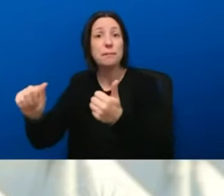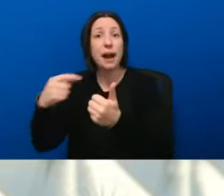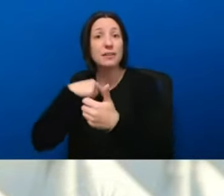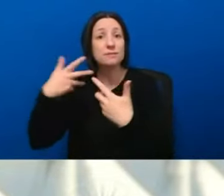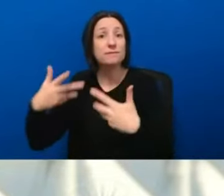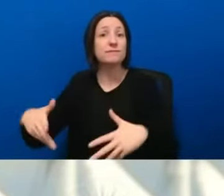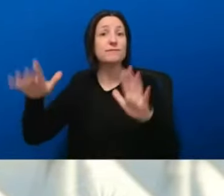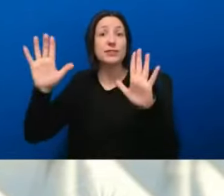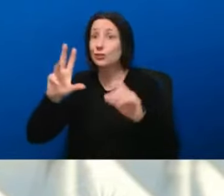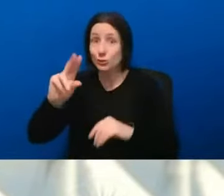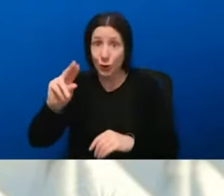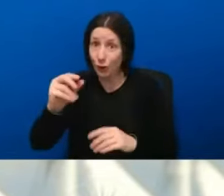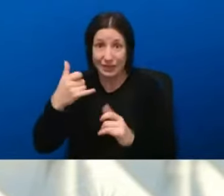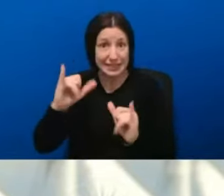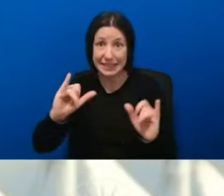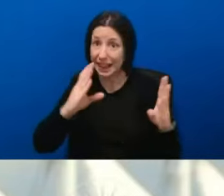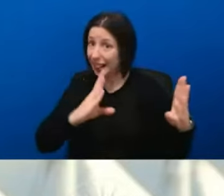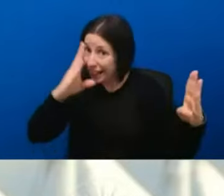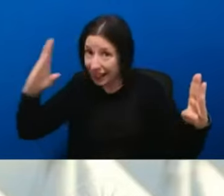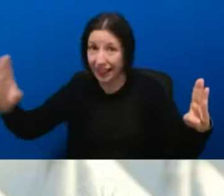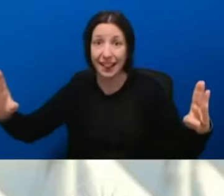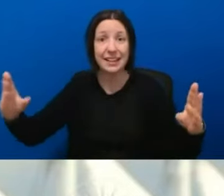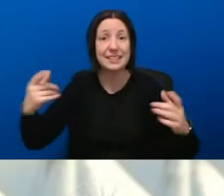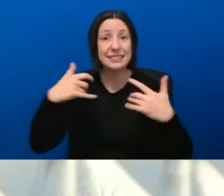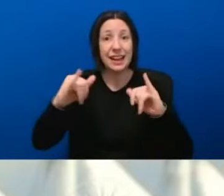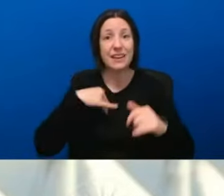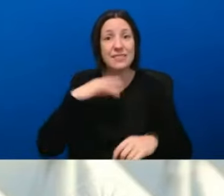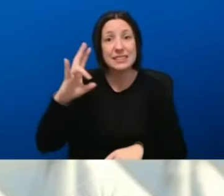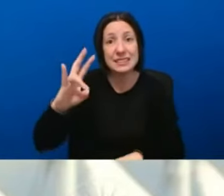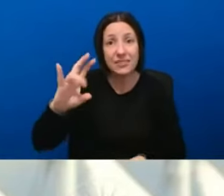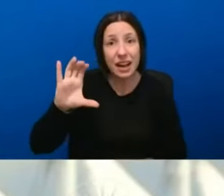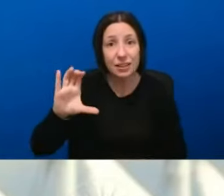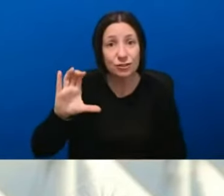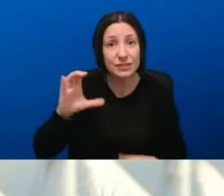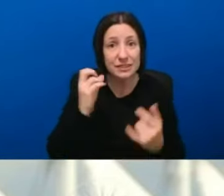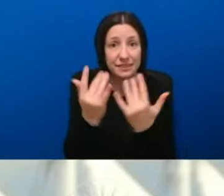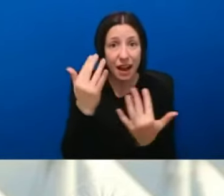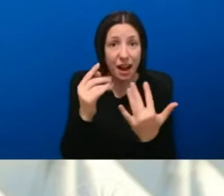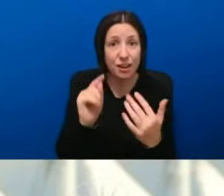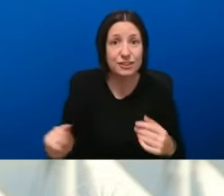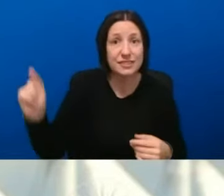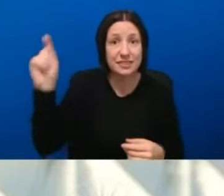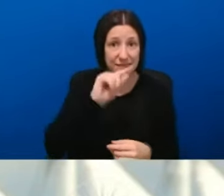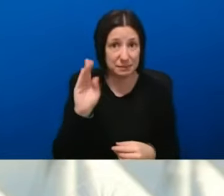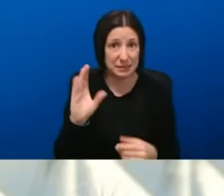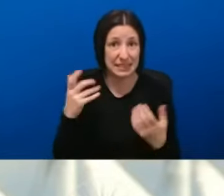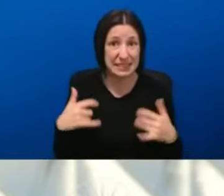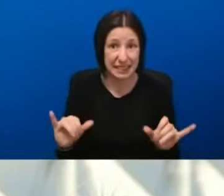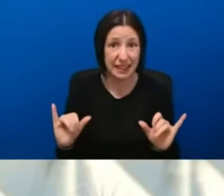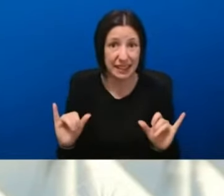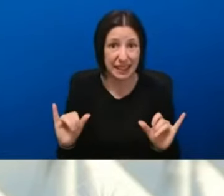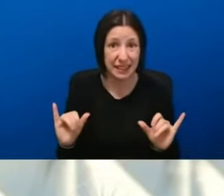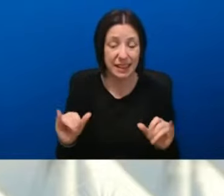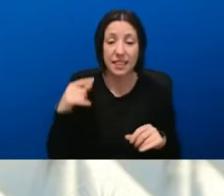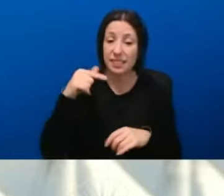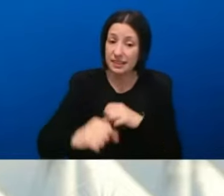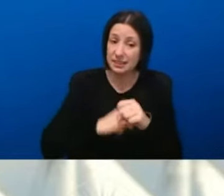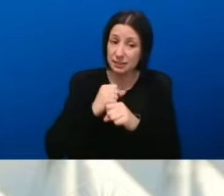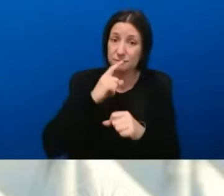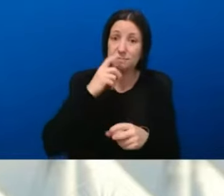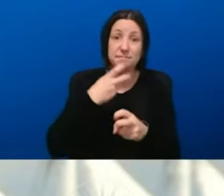So we're looking forward to the end of the season. There will be that internal review, given that this has